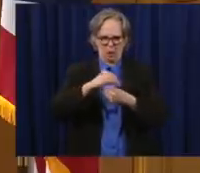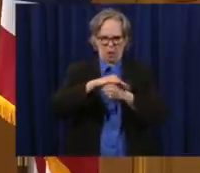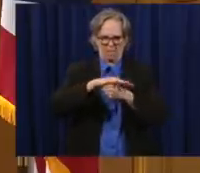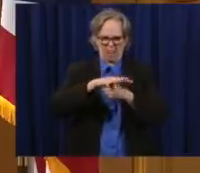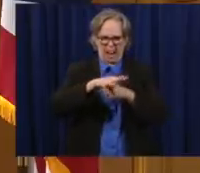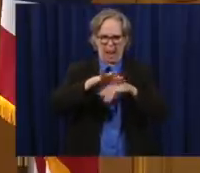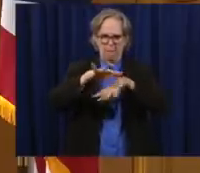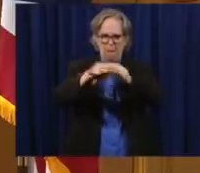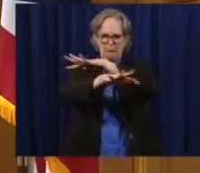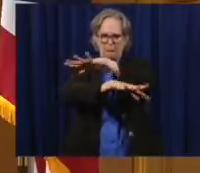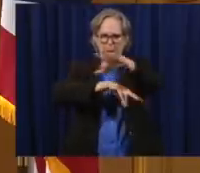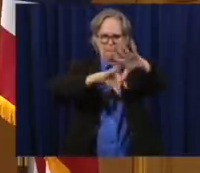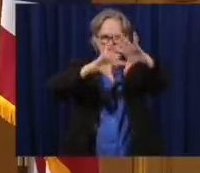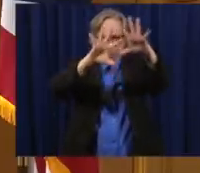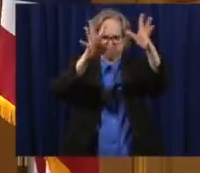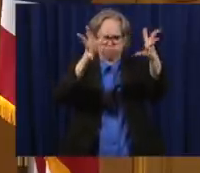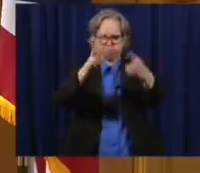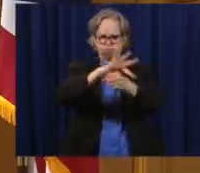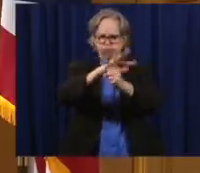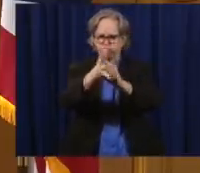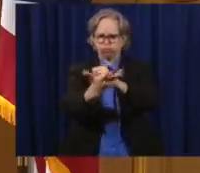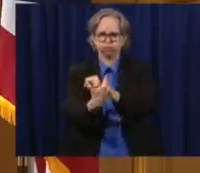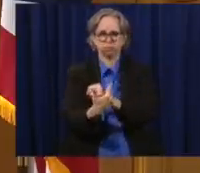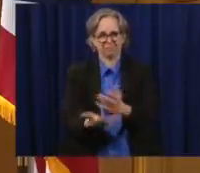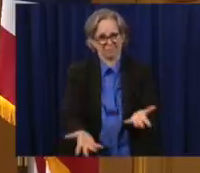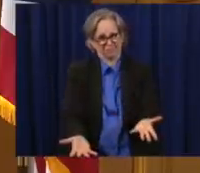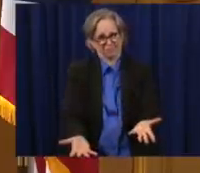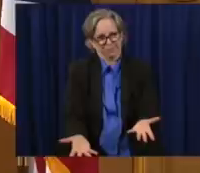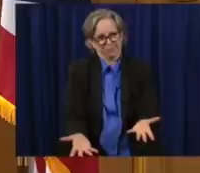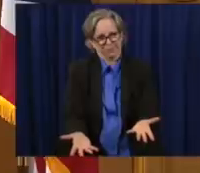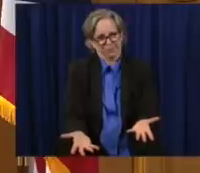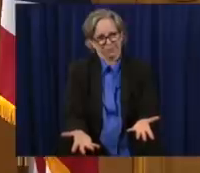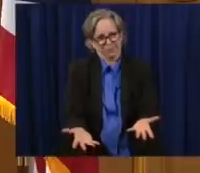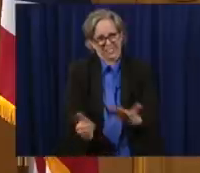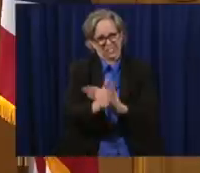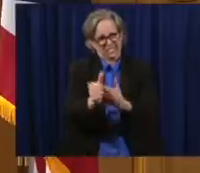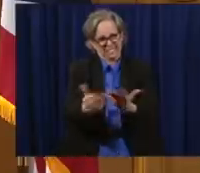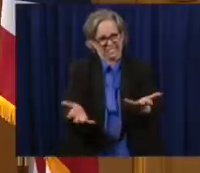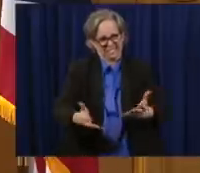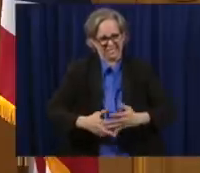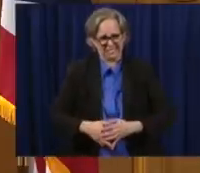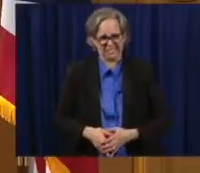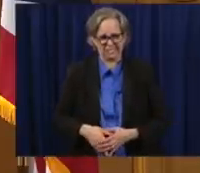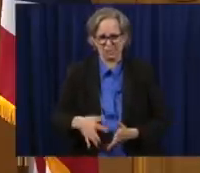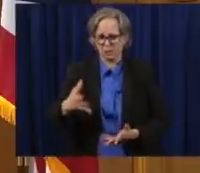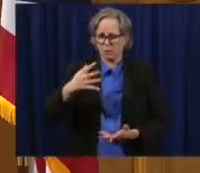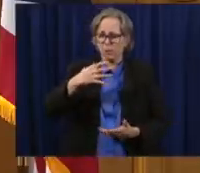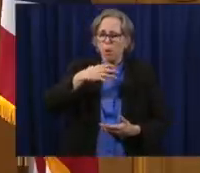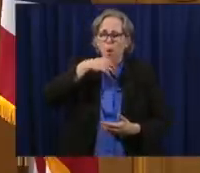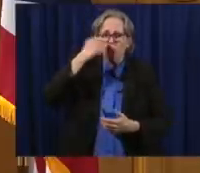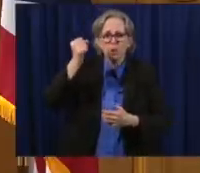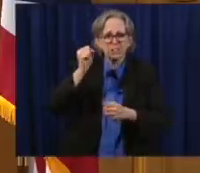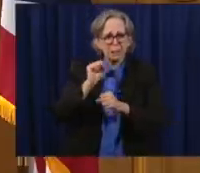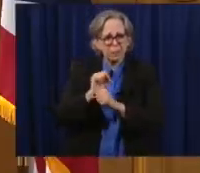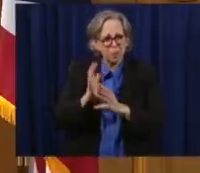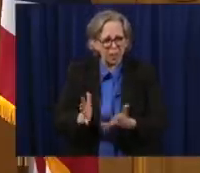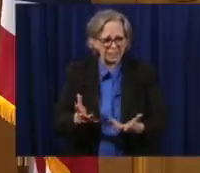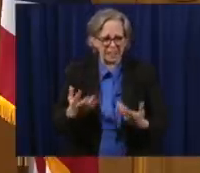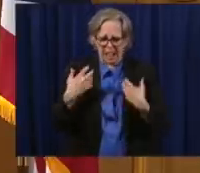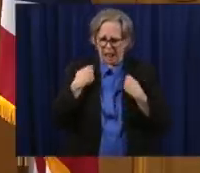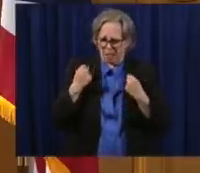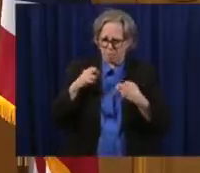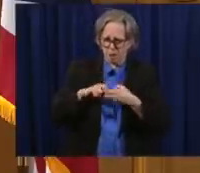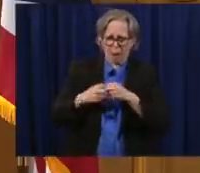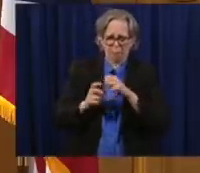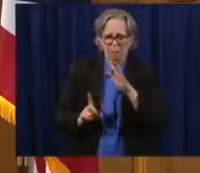country. And so, an older employee, an employee who has a particular health problem, what